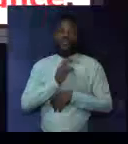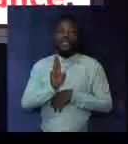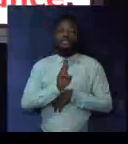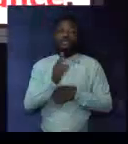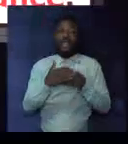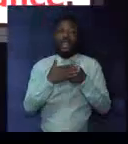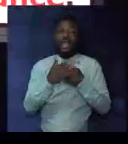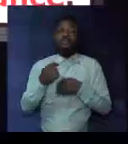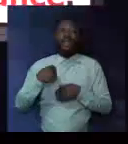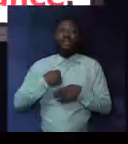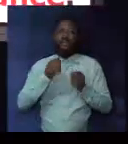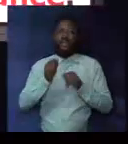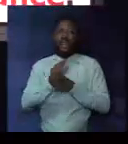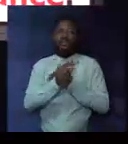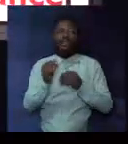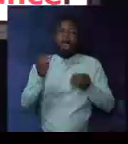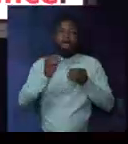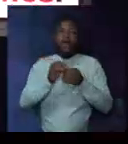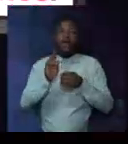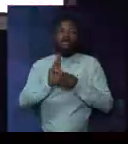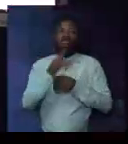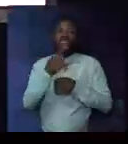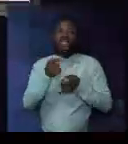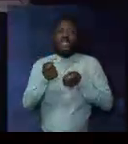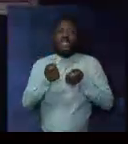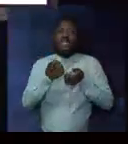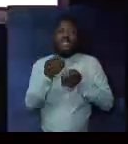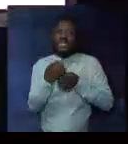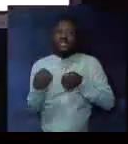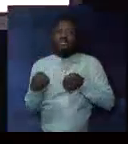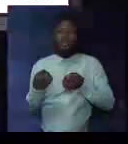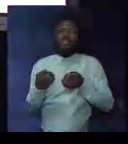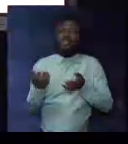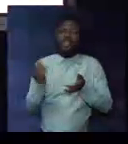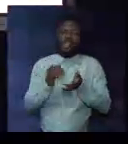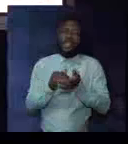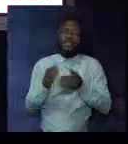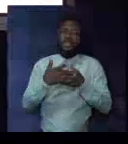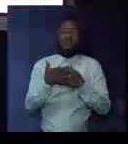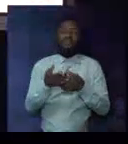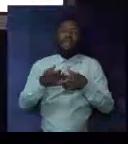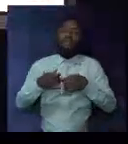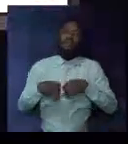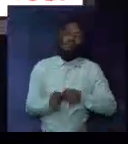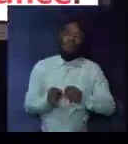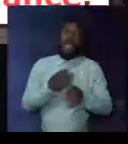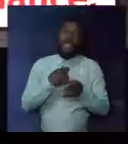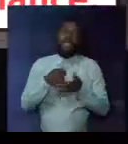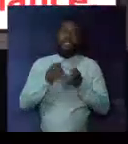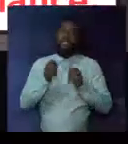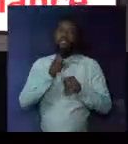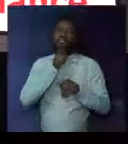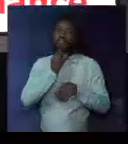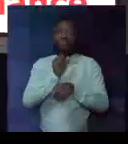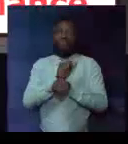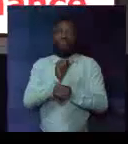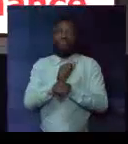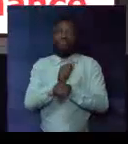using after we can no longer use the equipment again, after it's broken down and it could not work